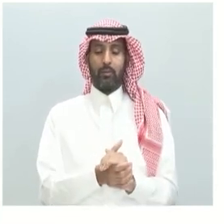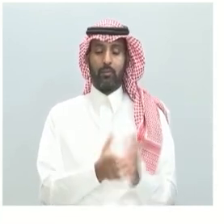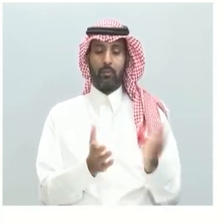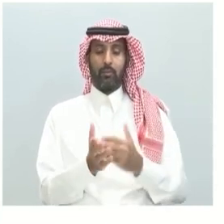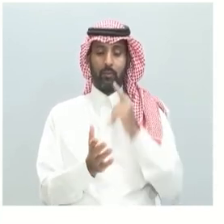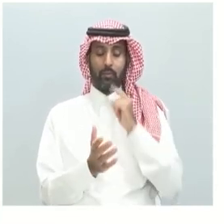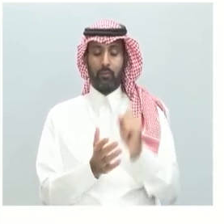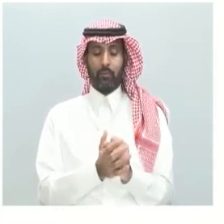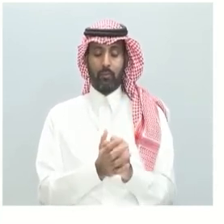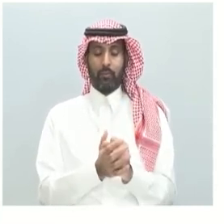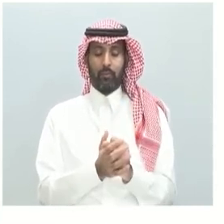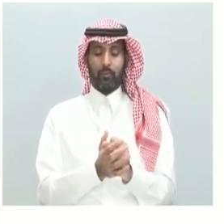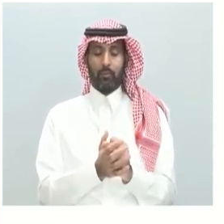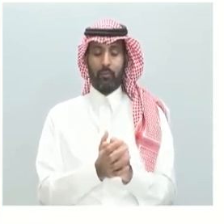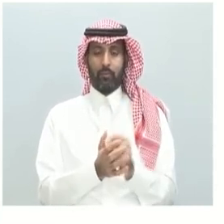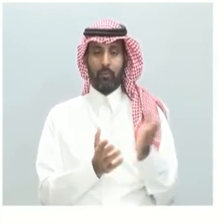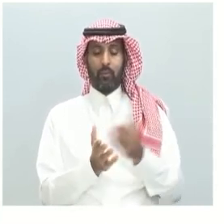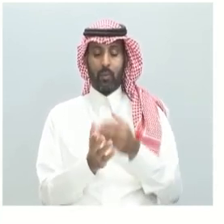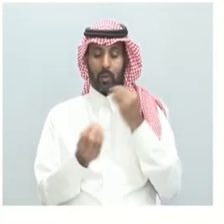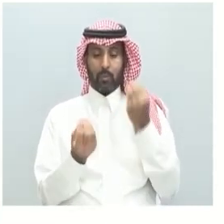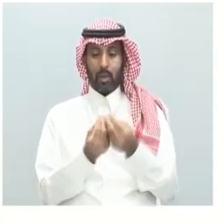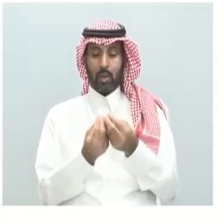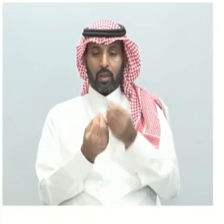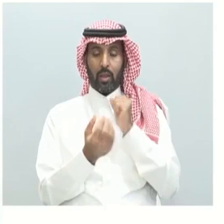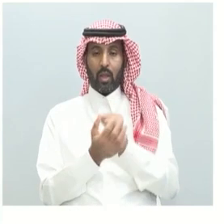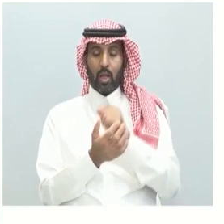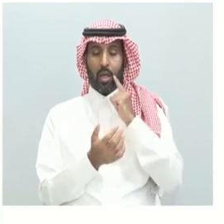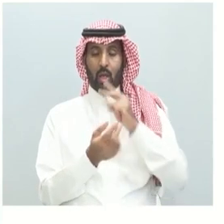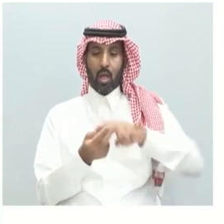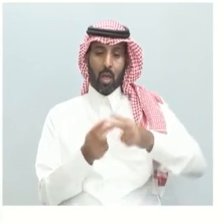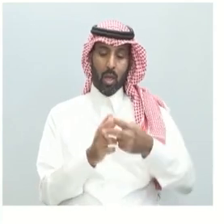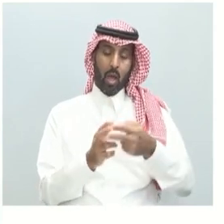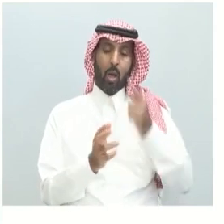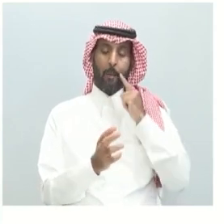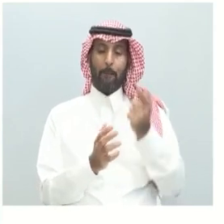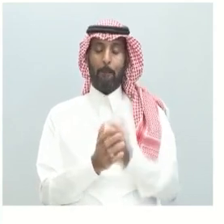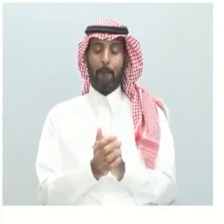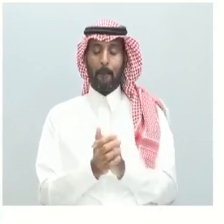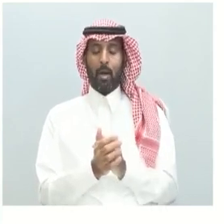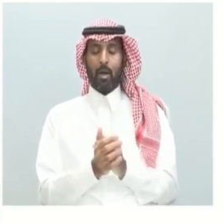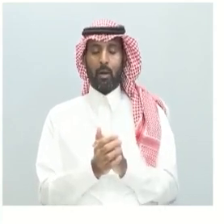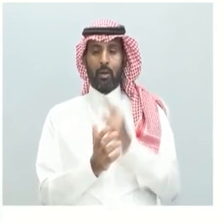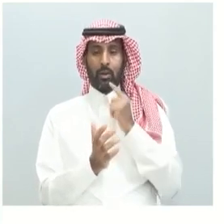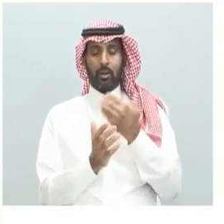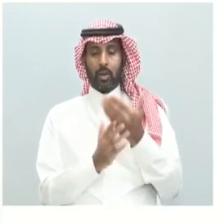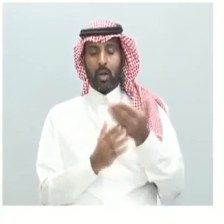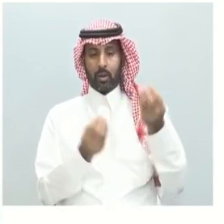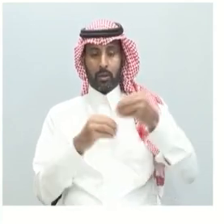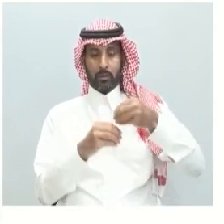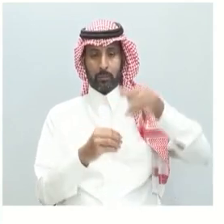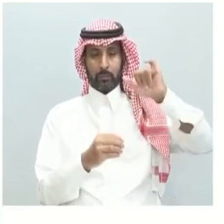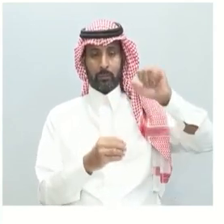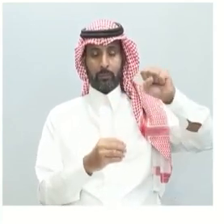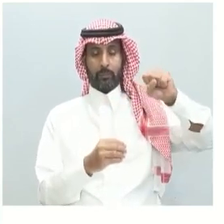ending in a consonant plus Y, we change the Y into I and add ES, like the